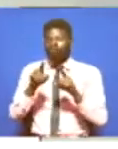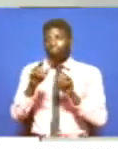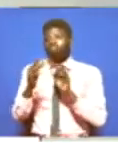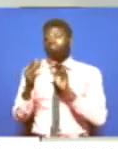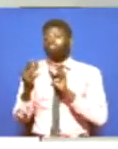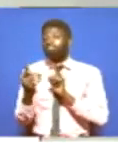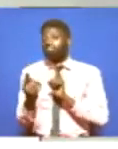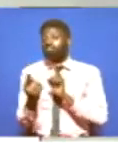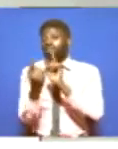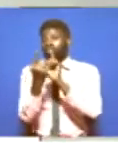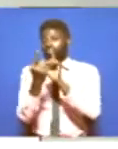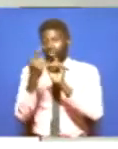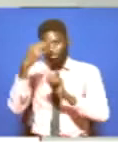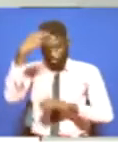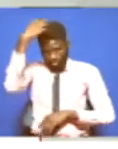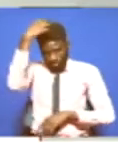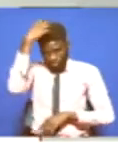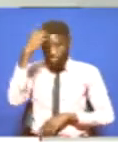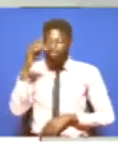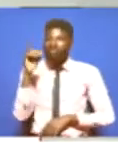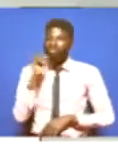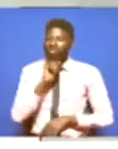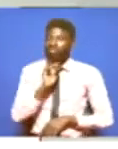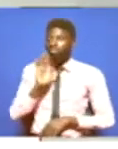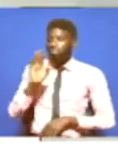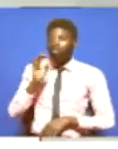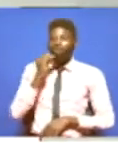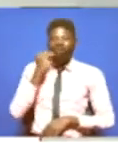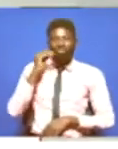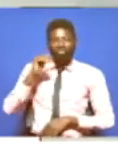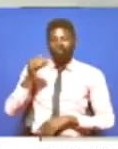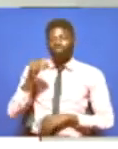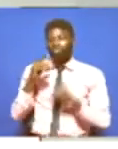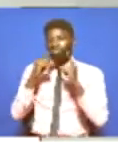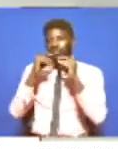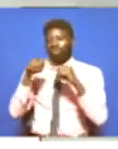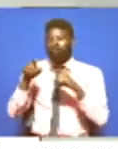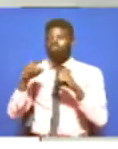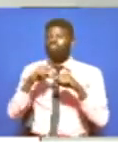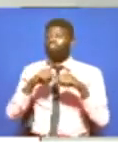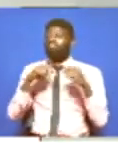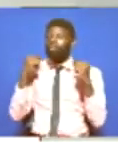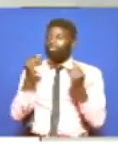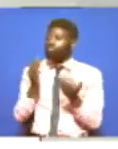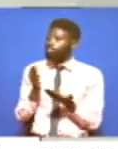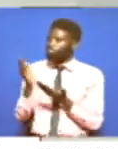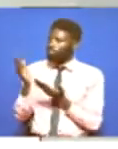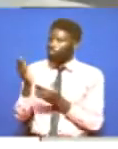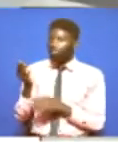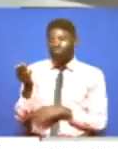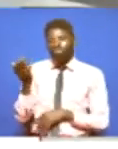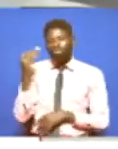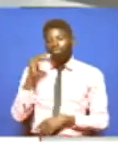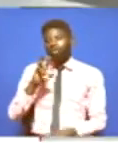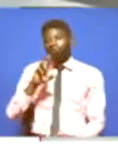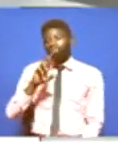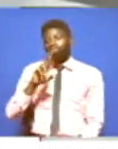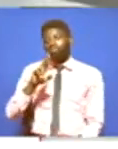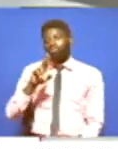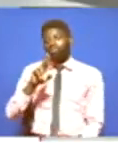his hometown, they refer to him as Mtumishi. We hear from former Runyenje's MP, Njeru